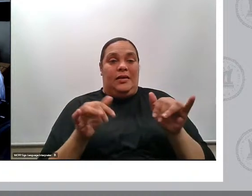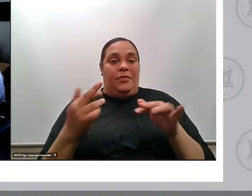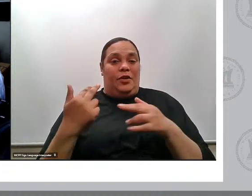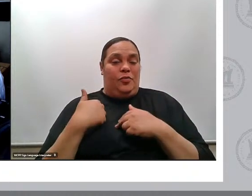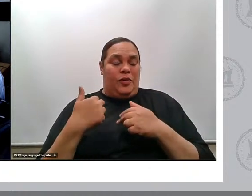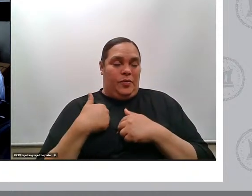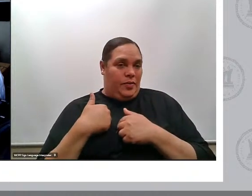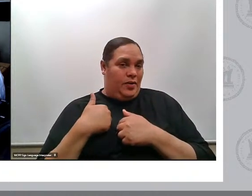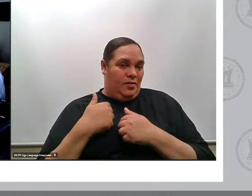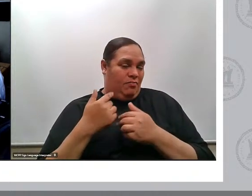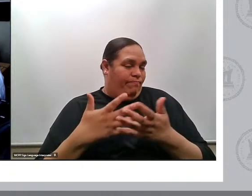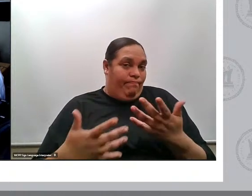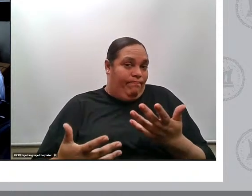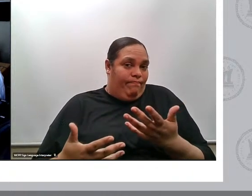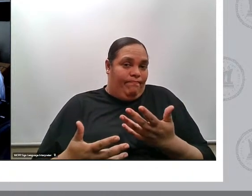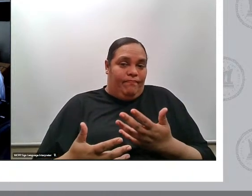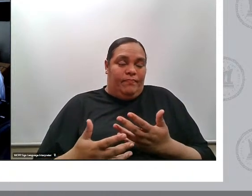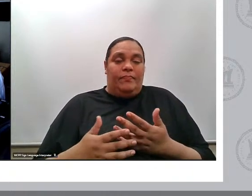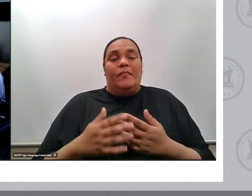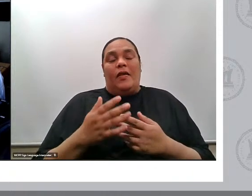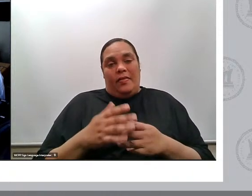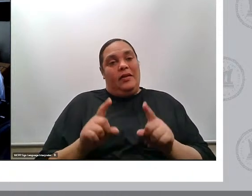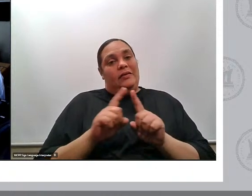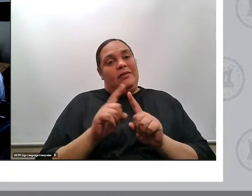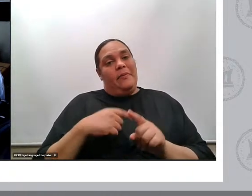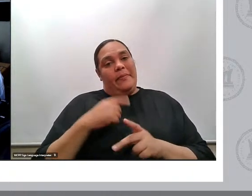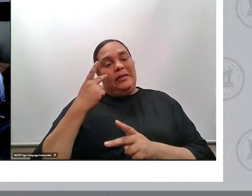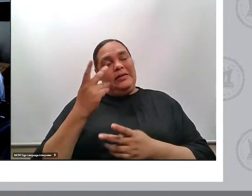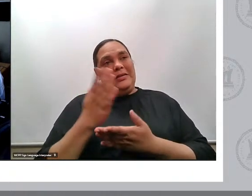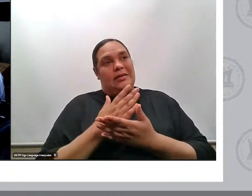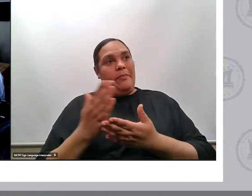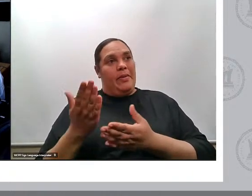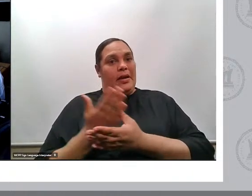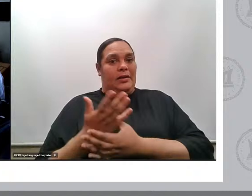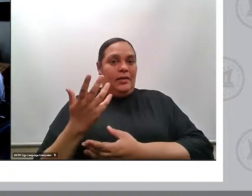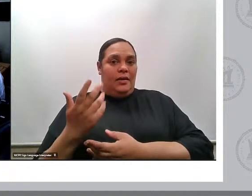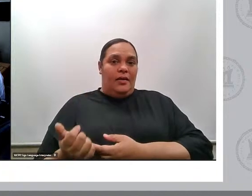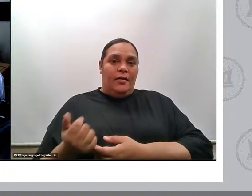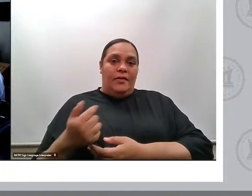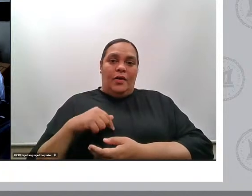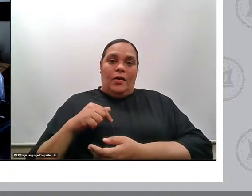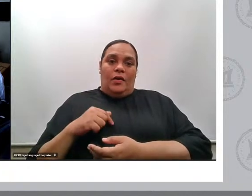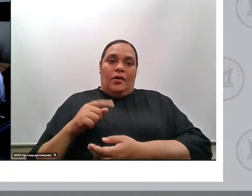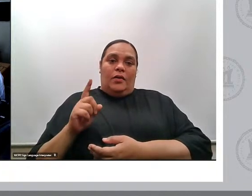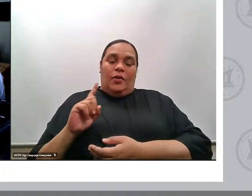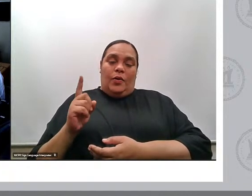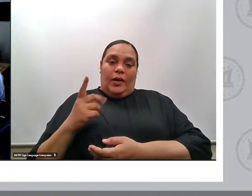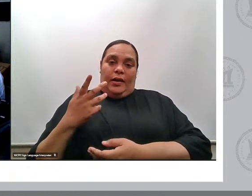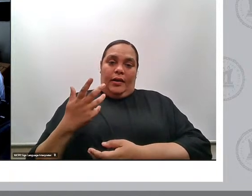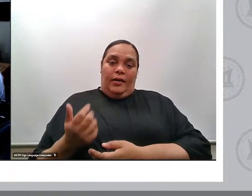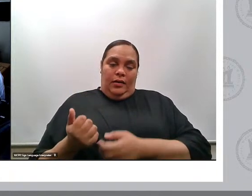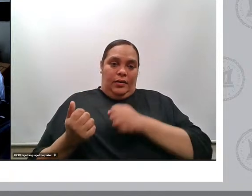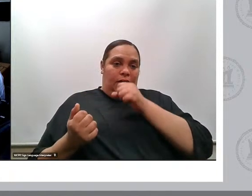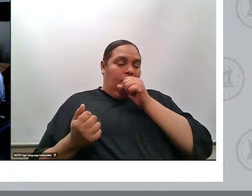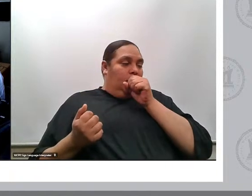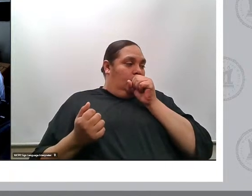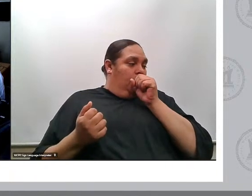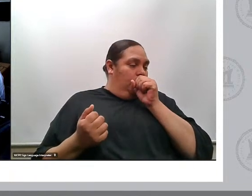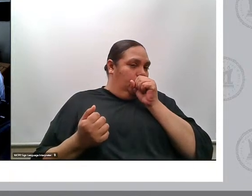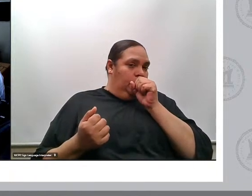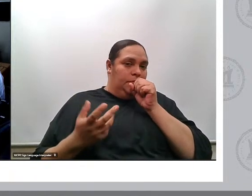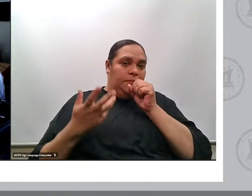responsibilities, etc. And then also I see in some cases we have been finished with